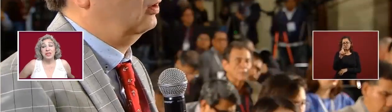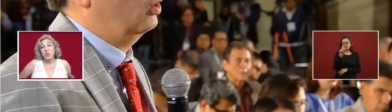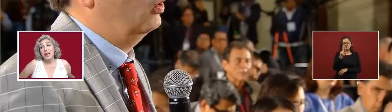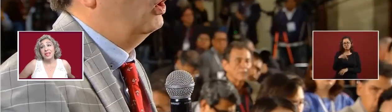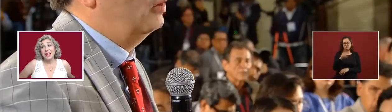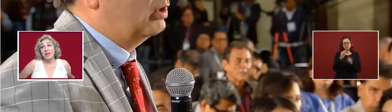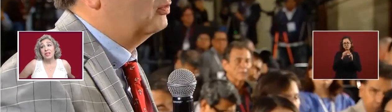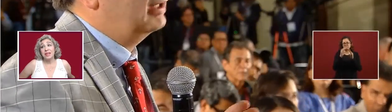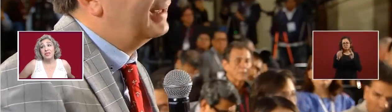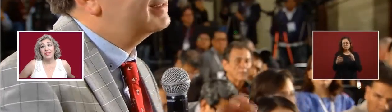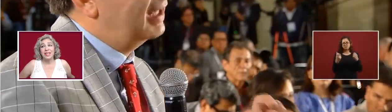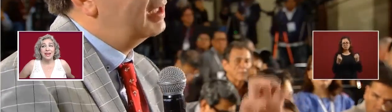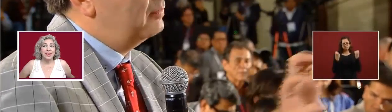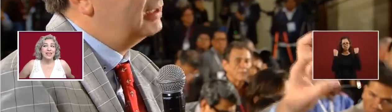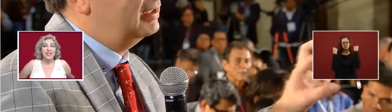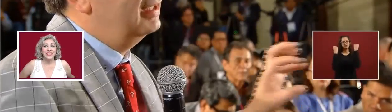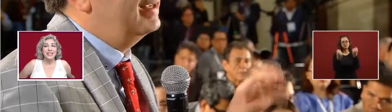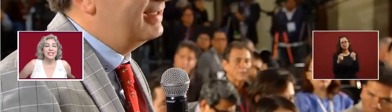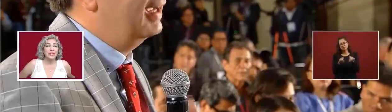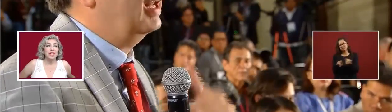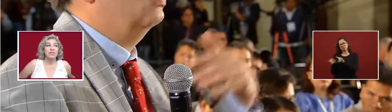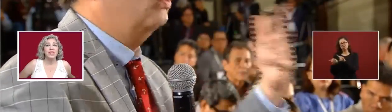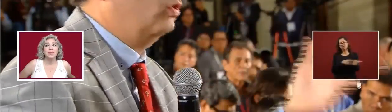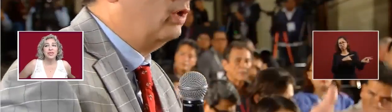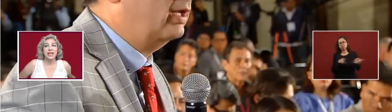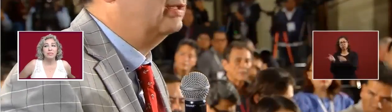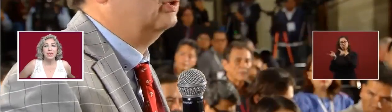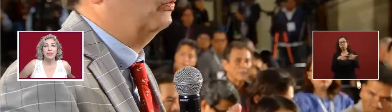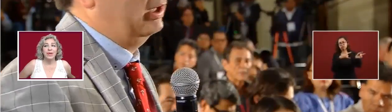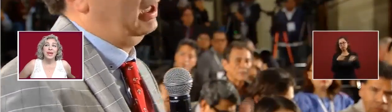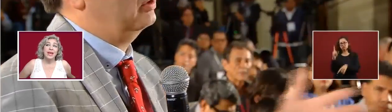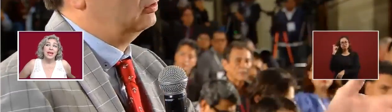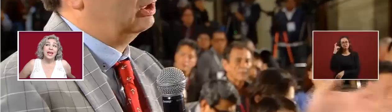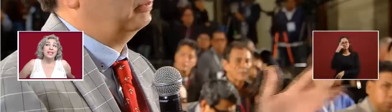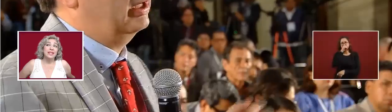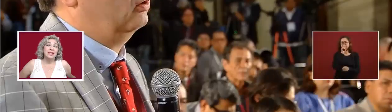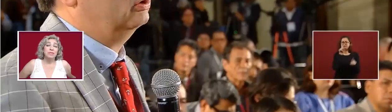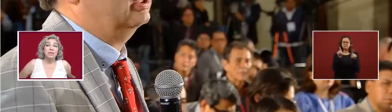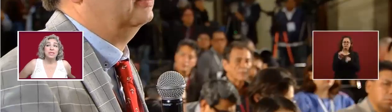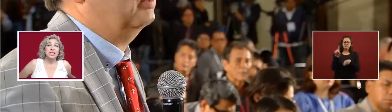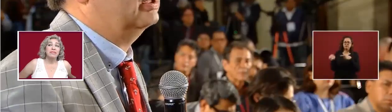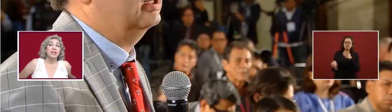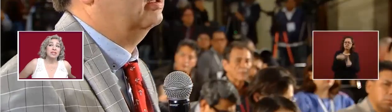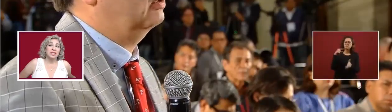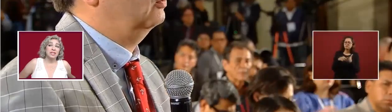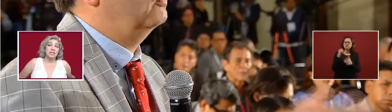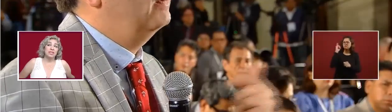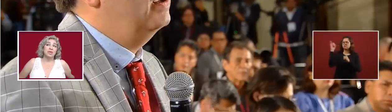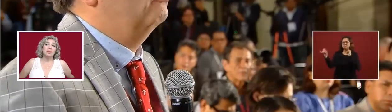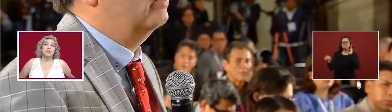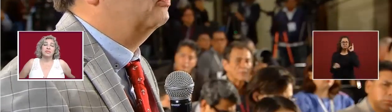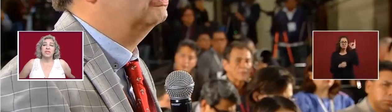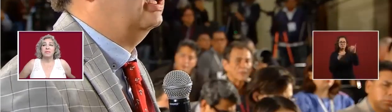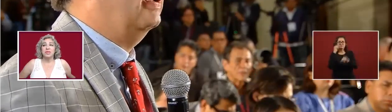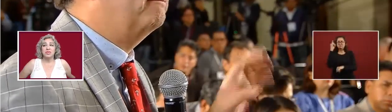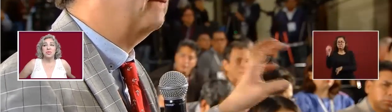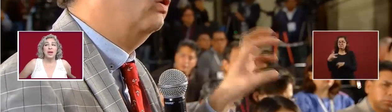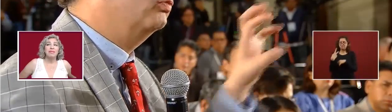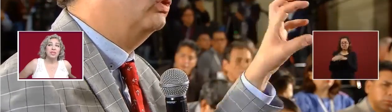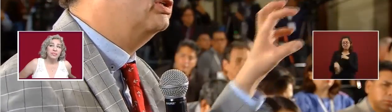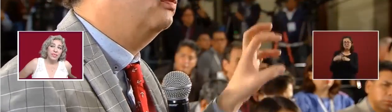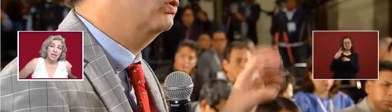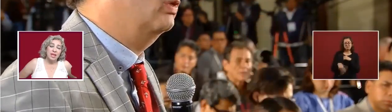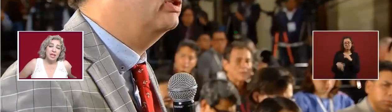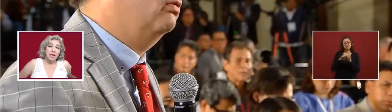120, and they can only travel at 110, so it's hard for them to keep up, and then sometimes difficult zones, for them to